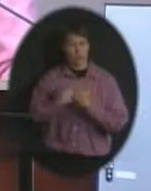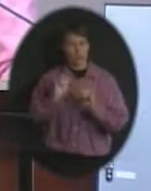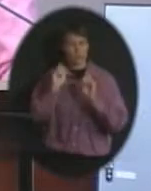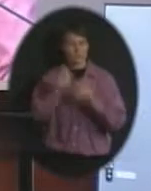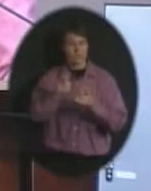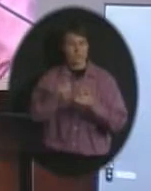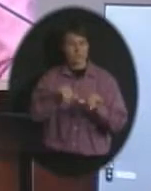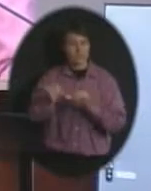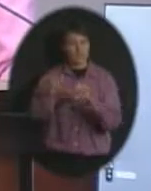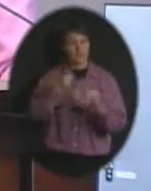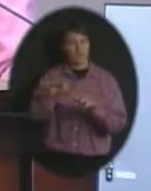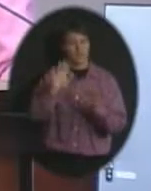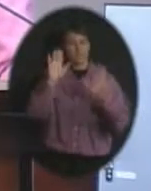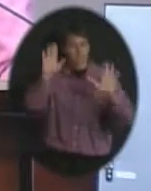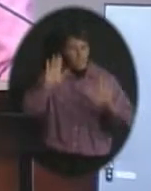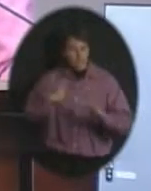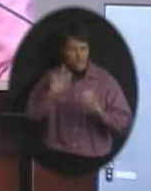Award for the